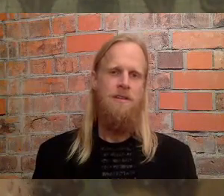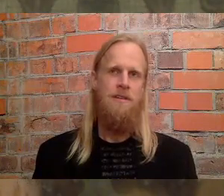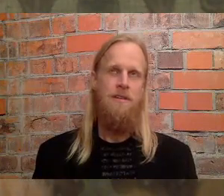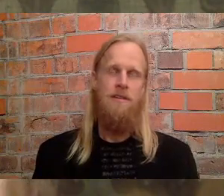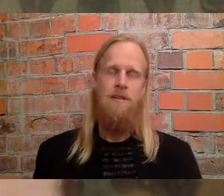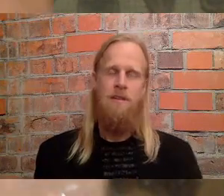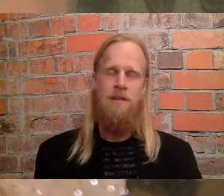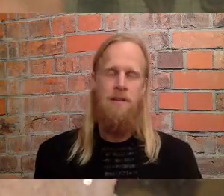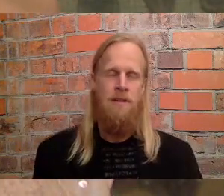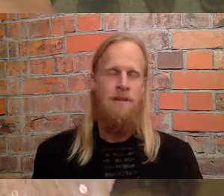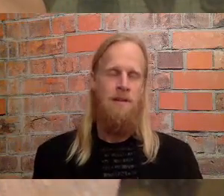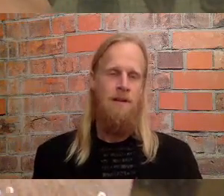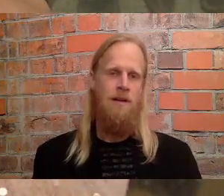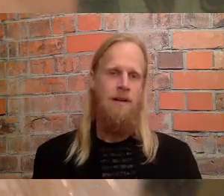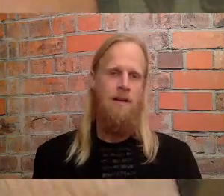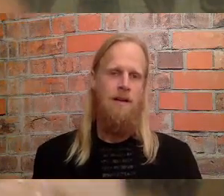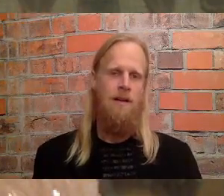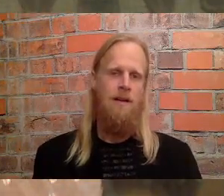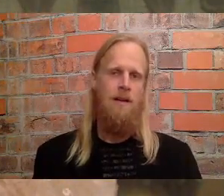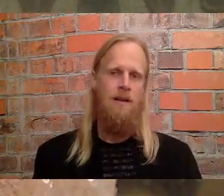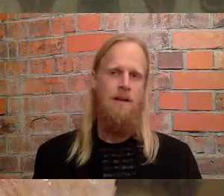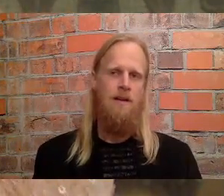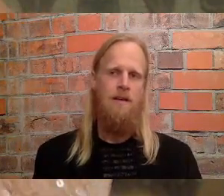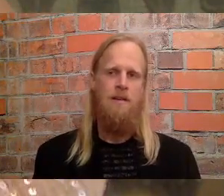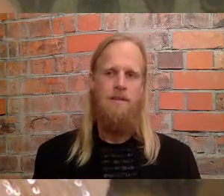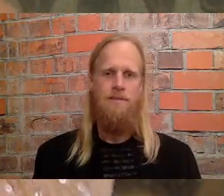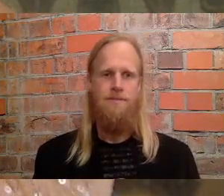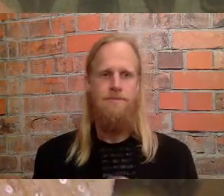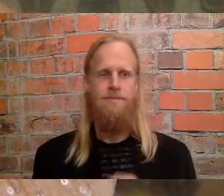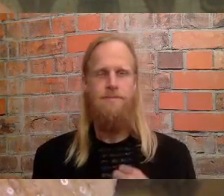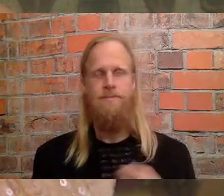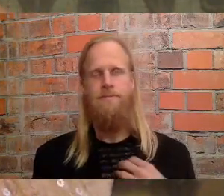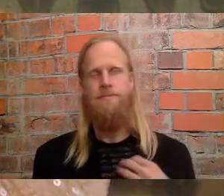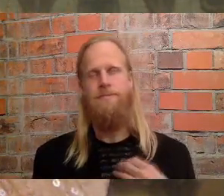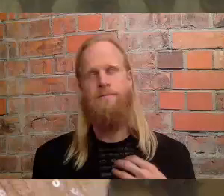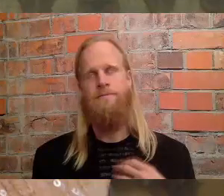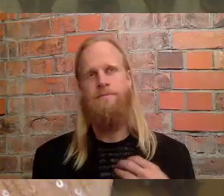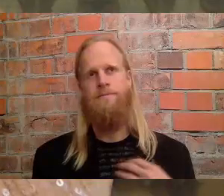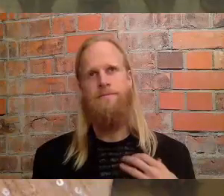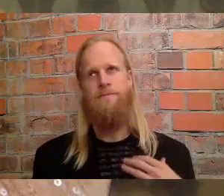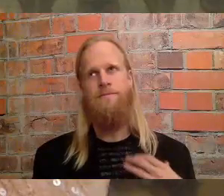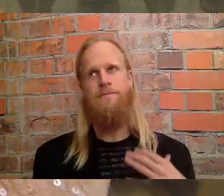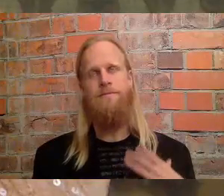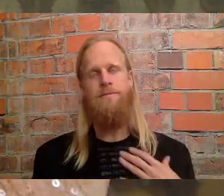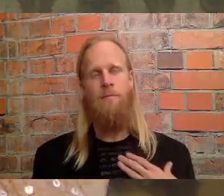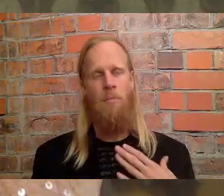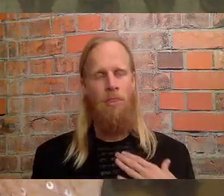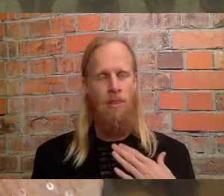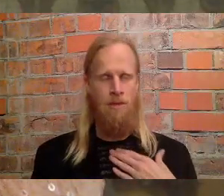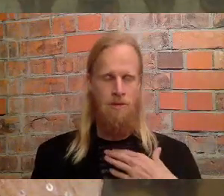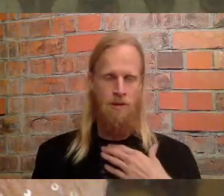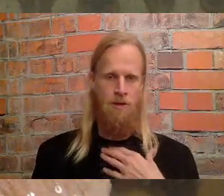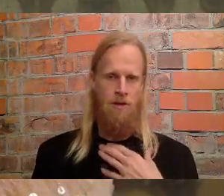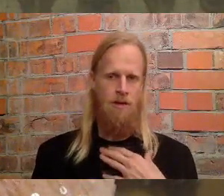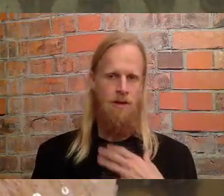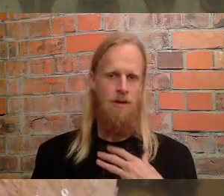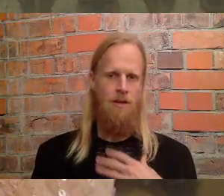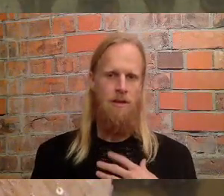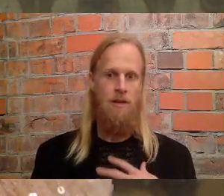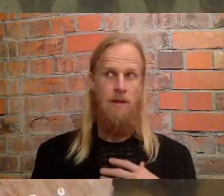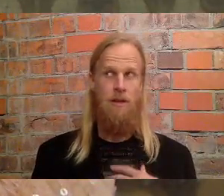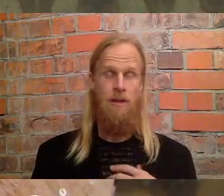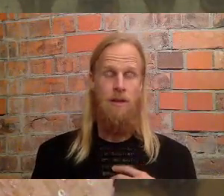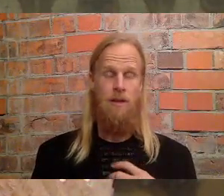So just tapping the chest while you acknowledge what's there and listening for a second. Every